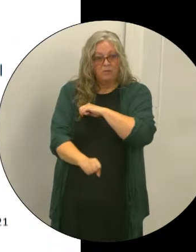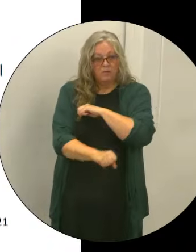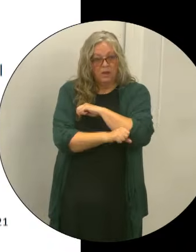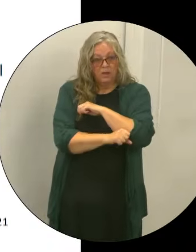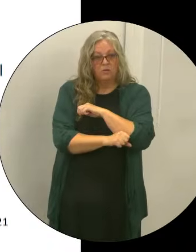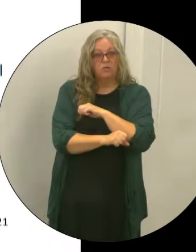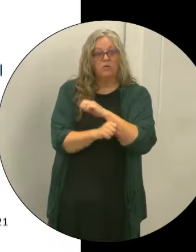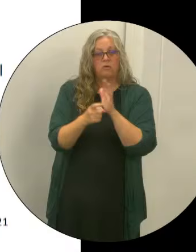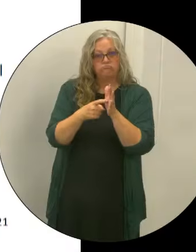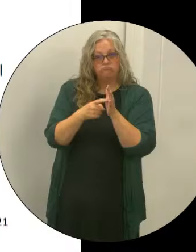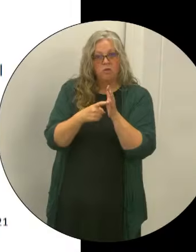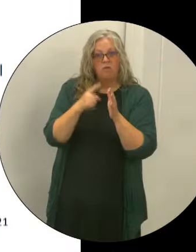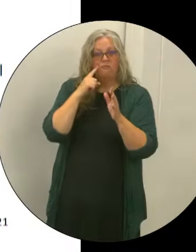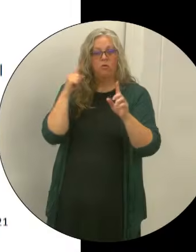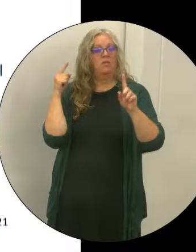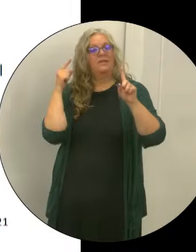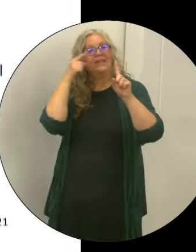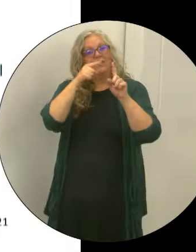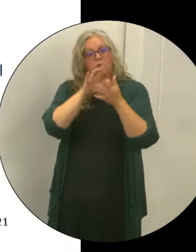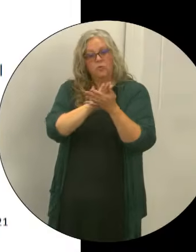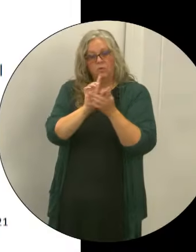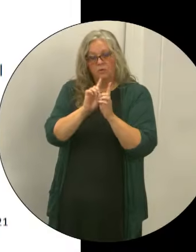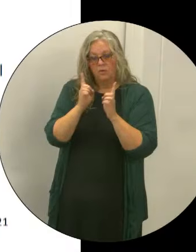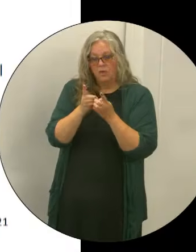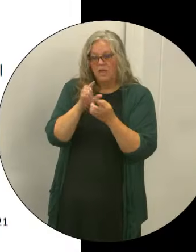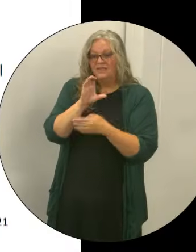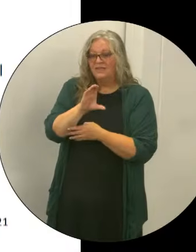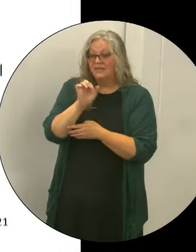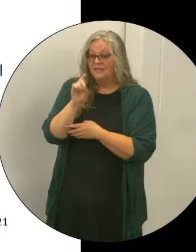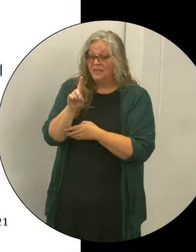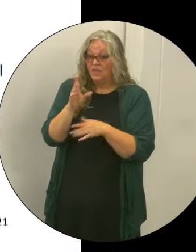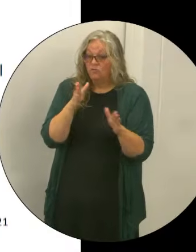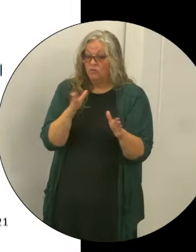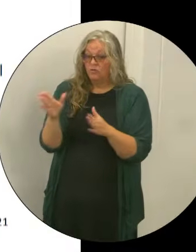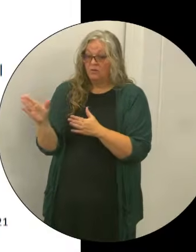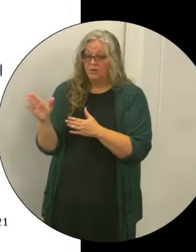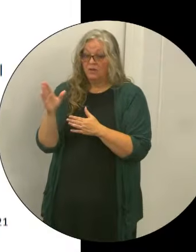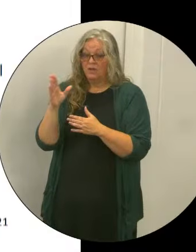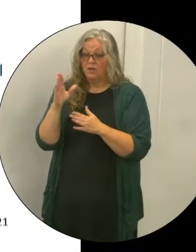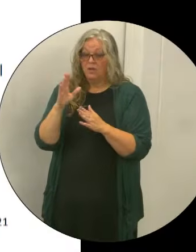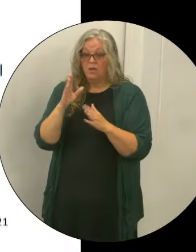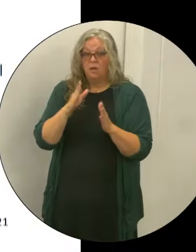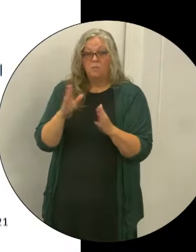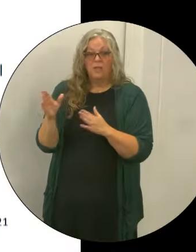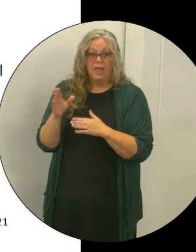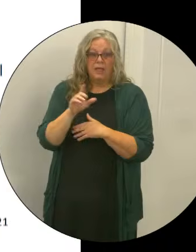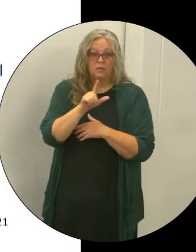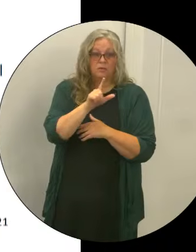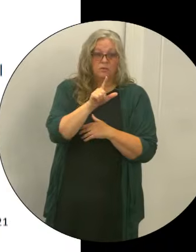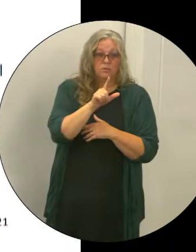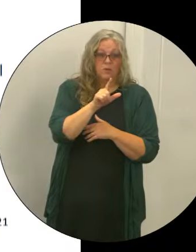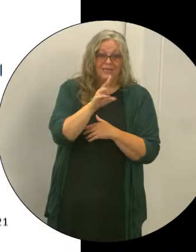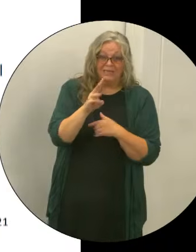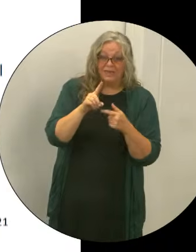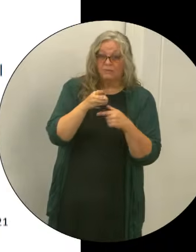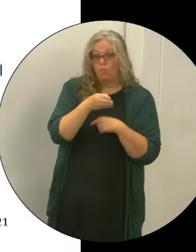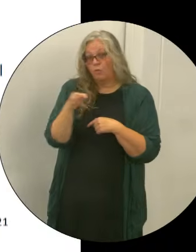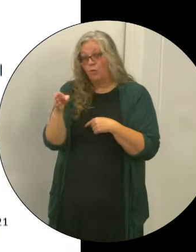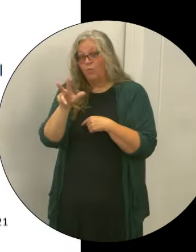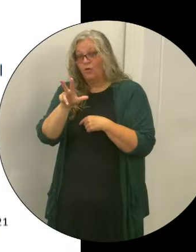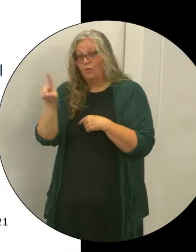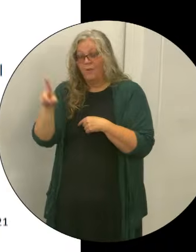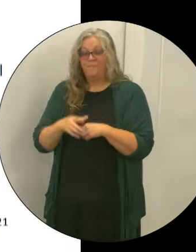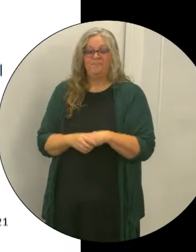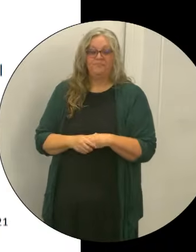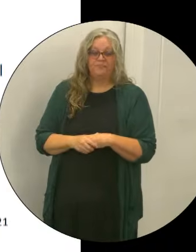the Destination District Clark County School District Strategic Plan 2026 through 2031. As we